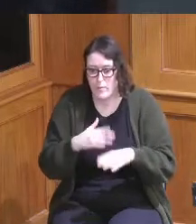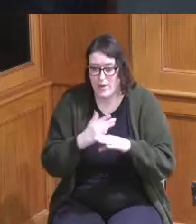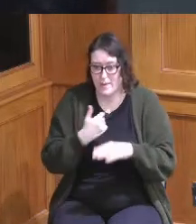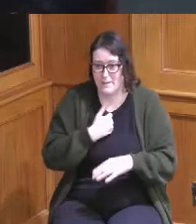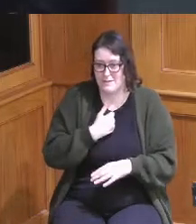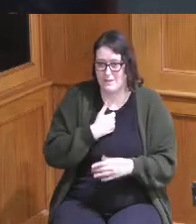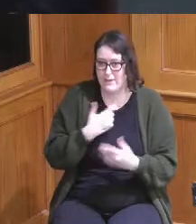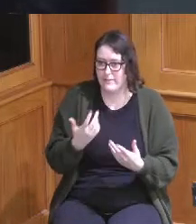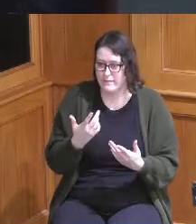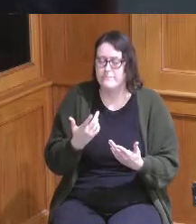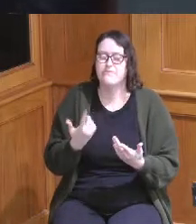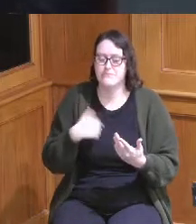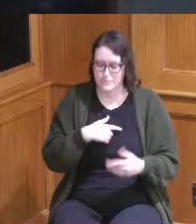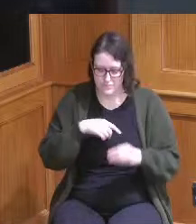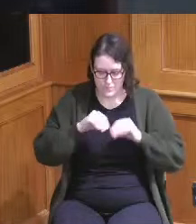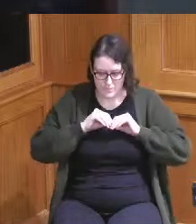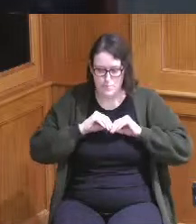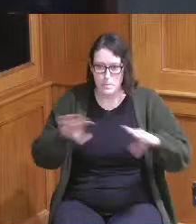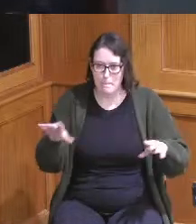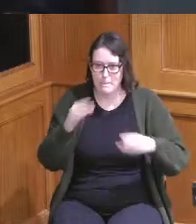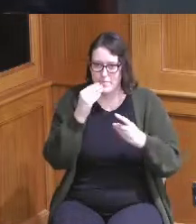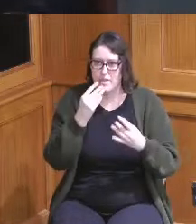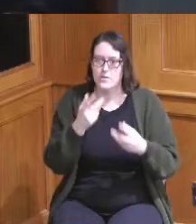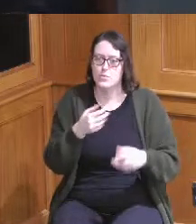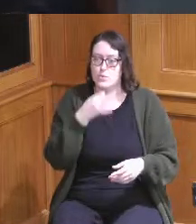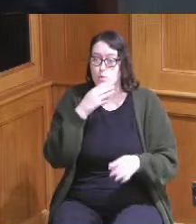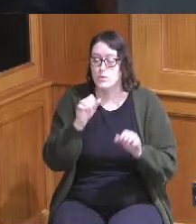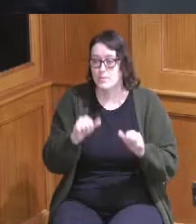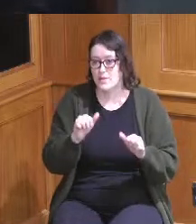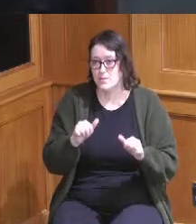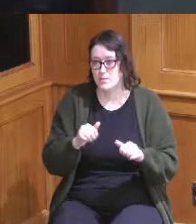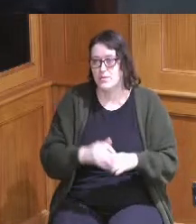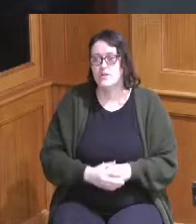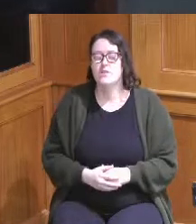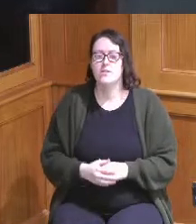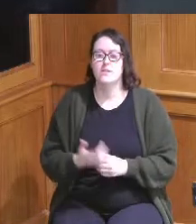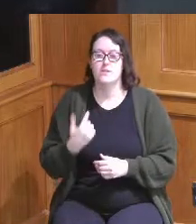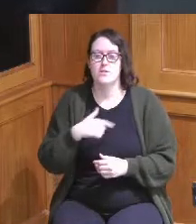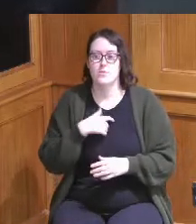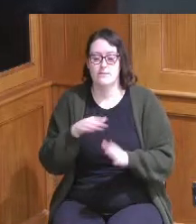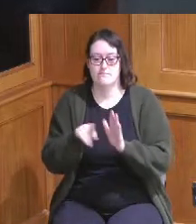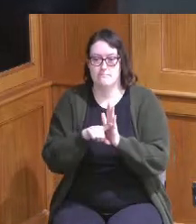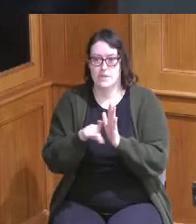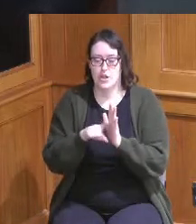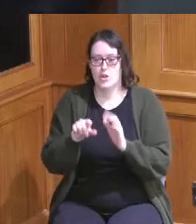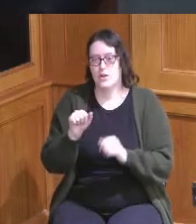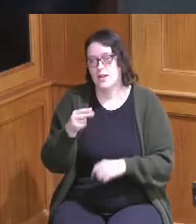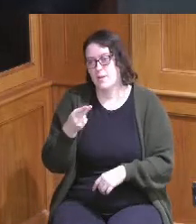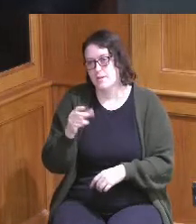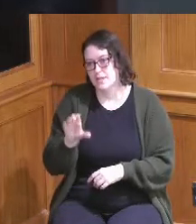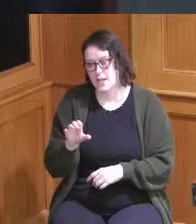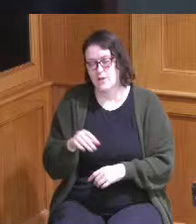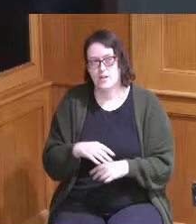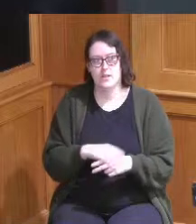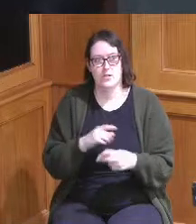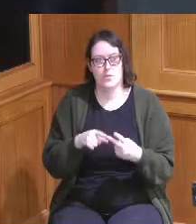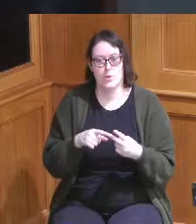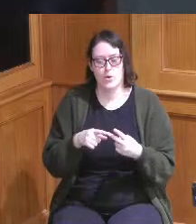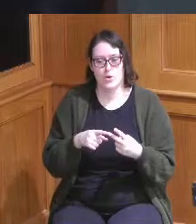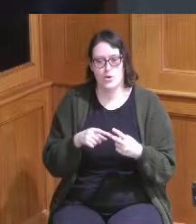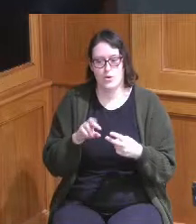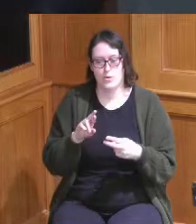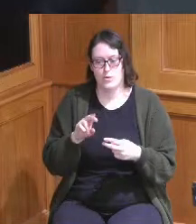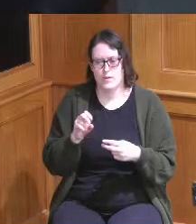myself, and we got that information out as soon as possible. We used Alert Hamilton County. We used a lot of people call it reverse